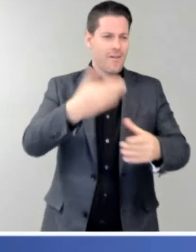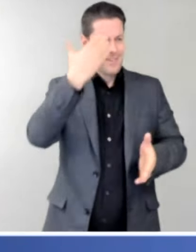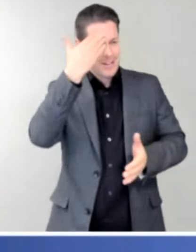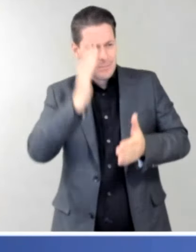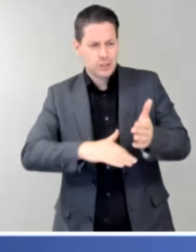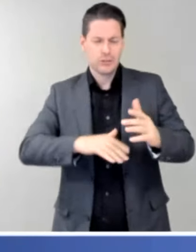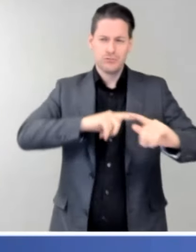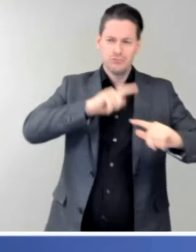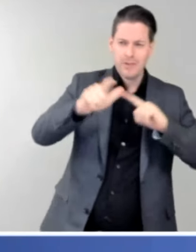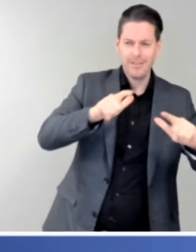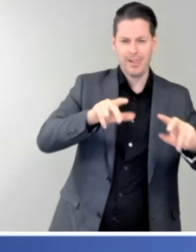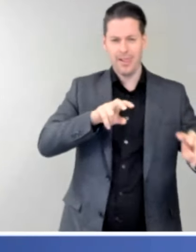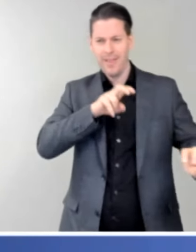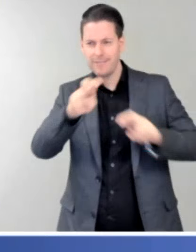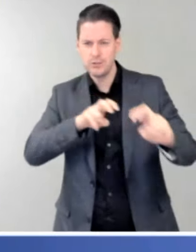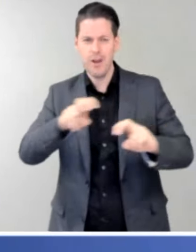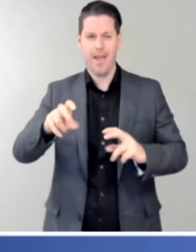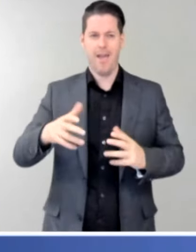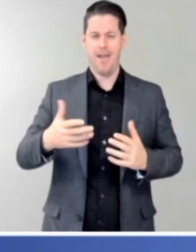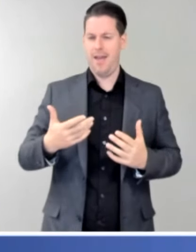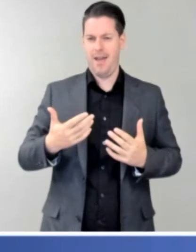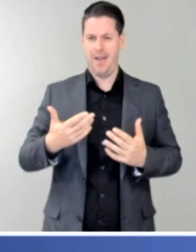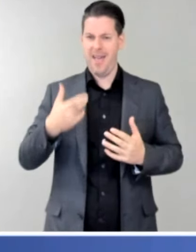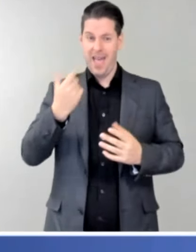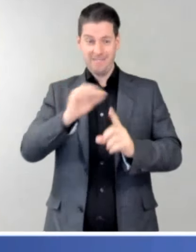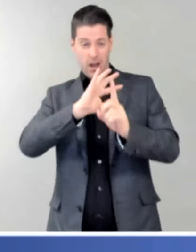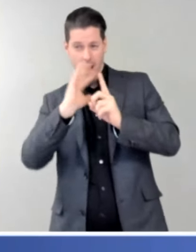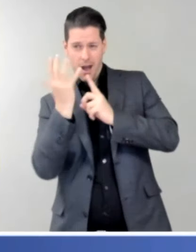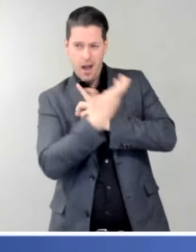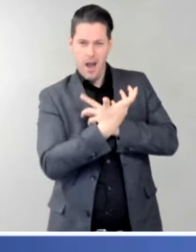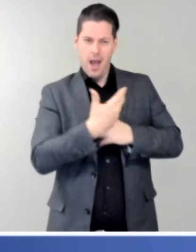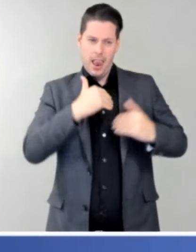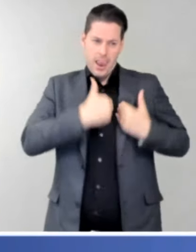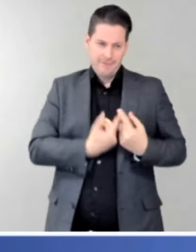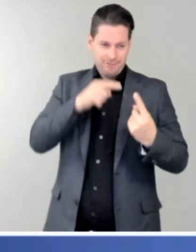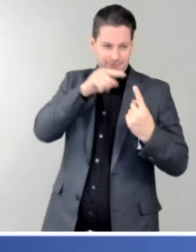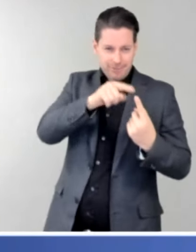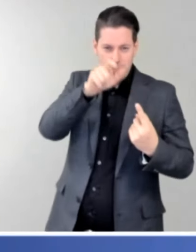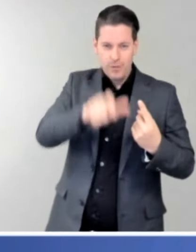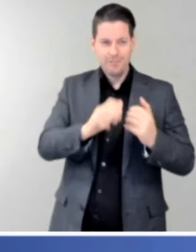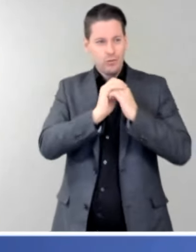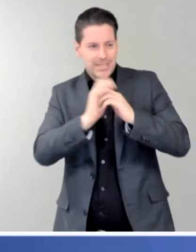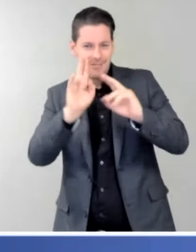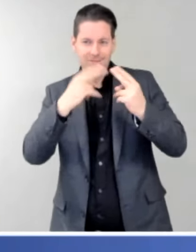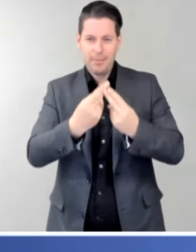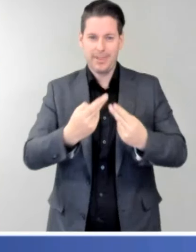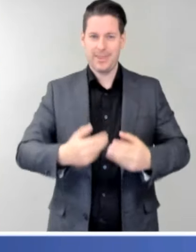whole world that revolved around them and all those worlds suddenly needing to find a way to keep turning without their axis.